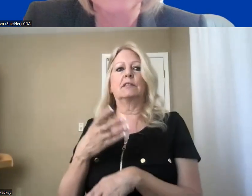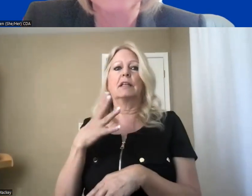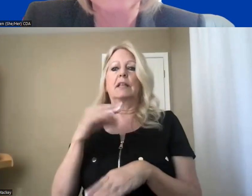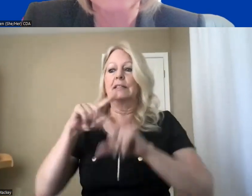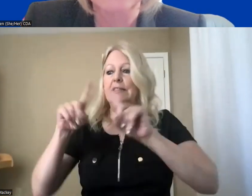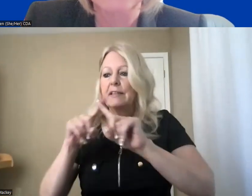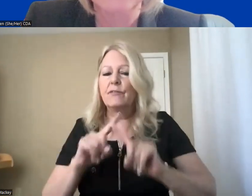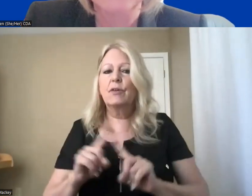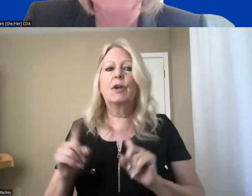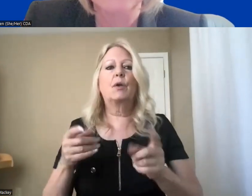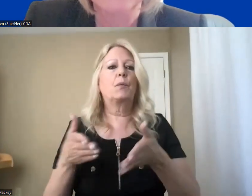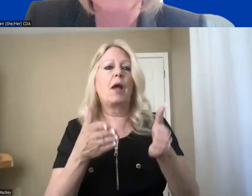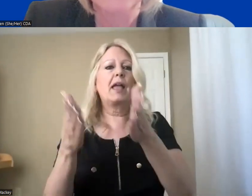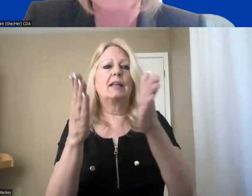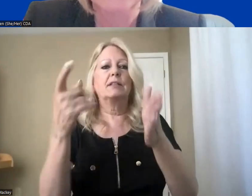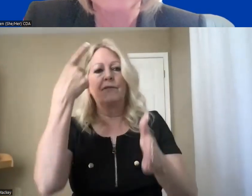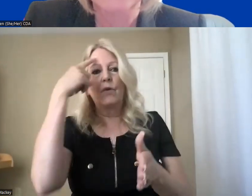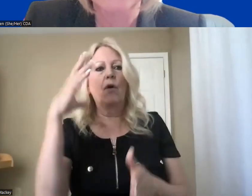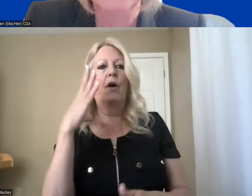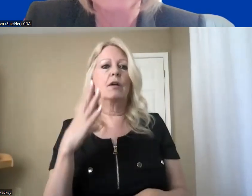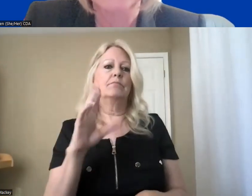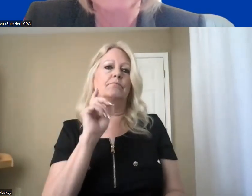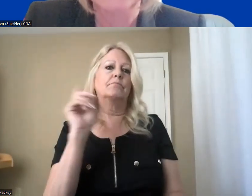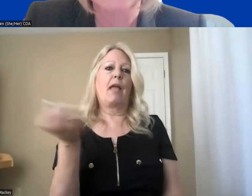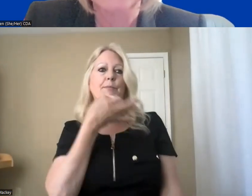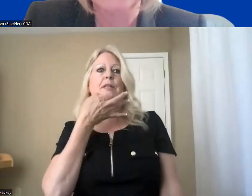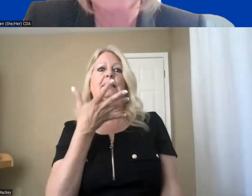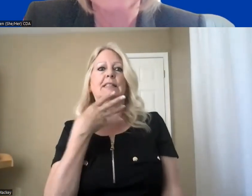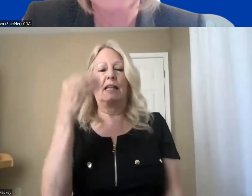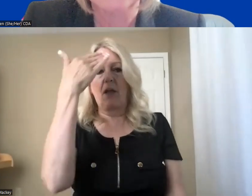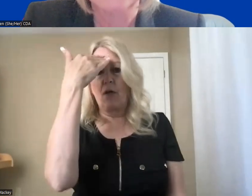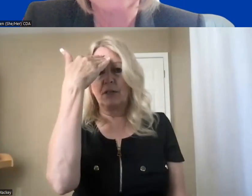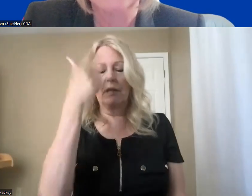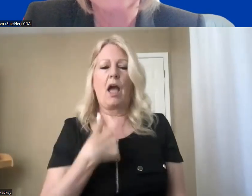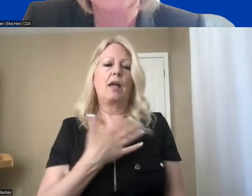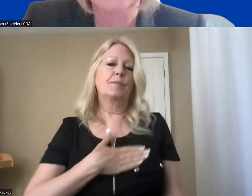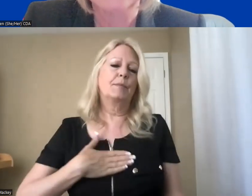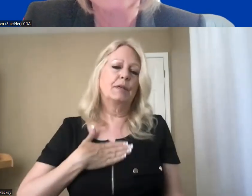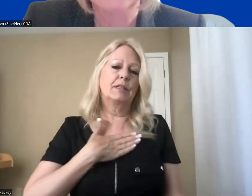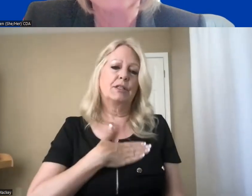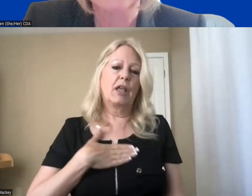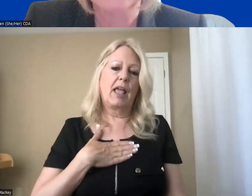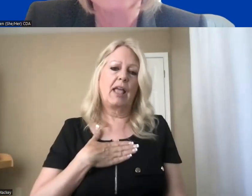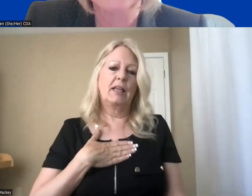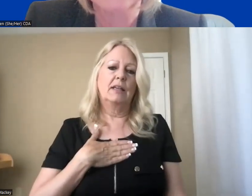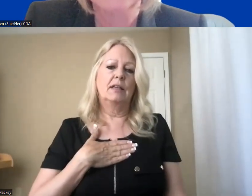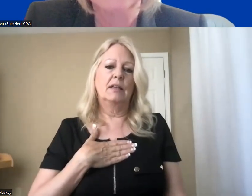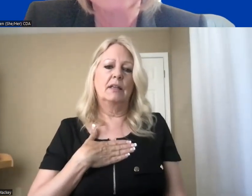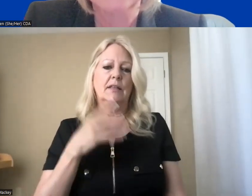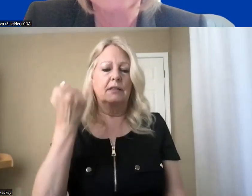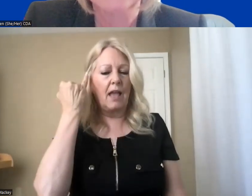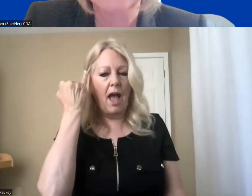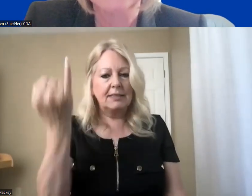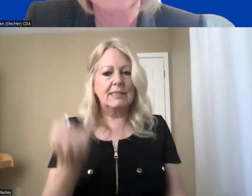their expertise and knowledge. So I really appreciate you know, the